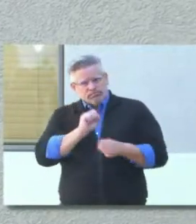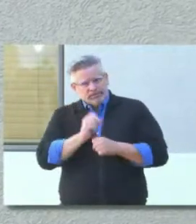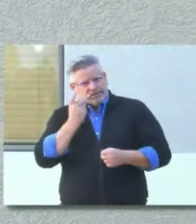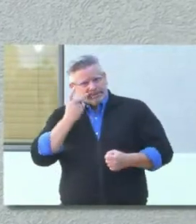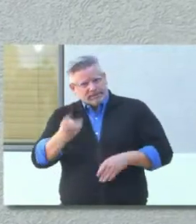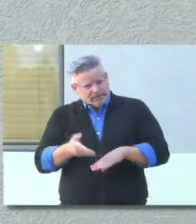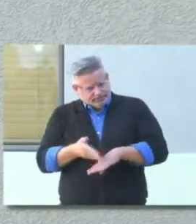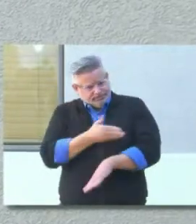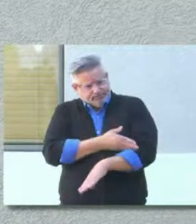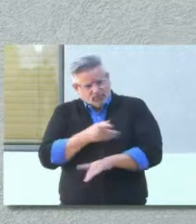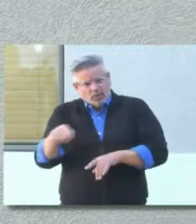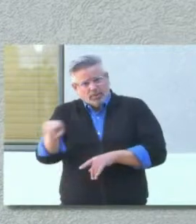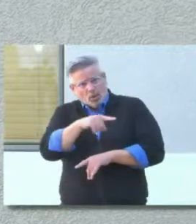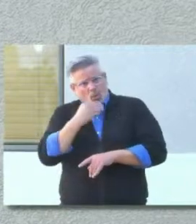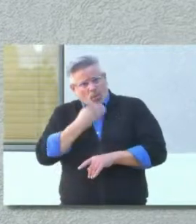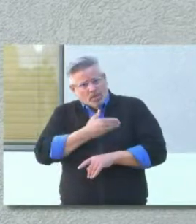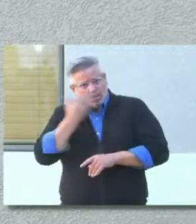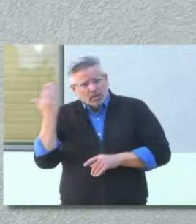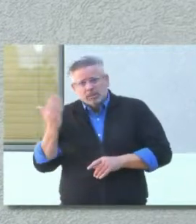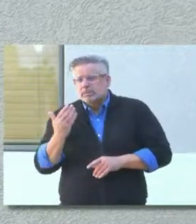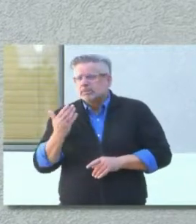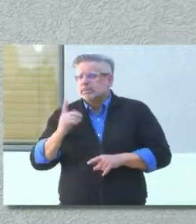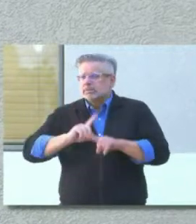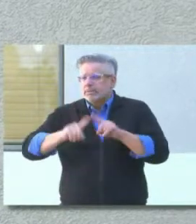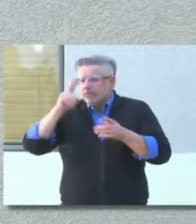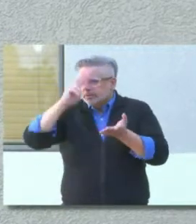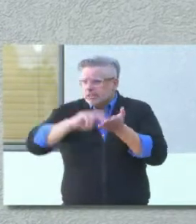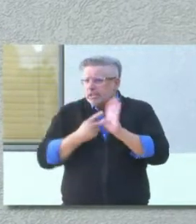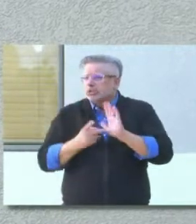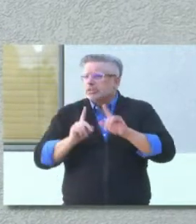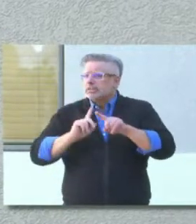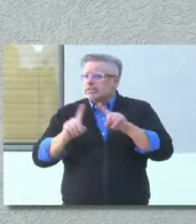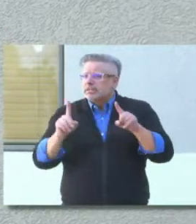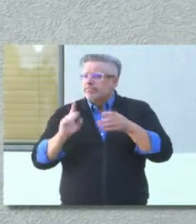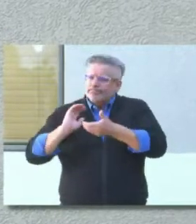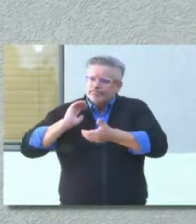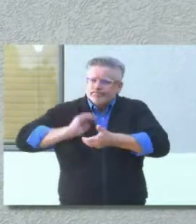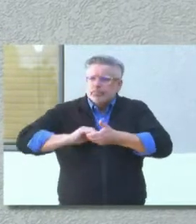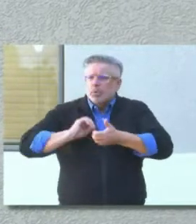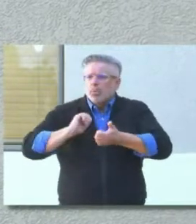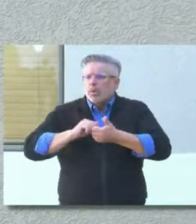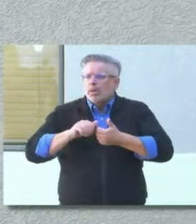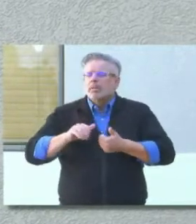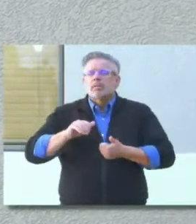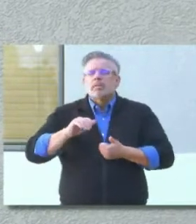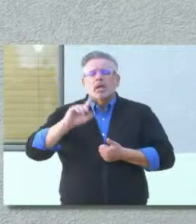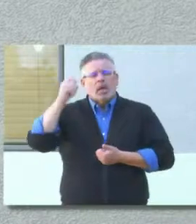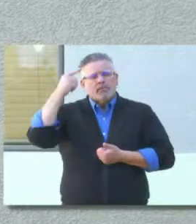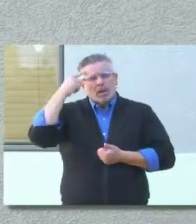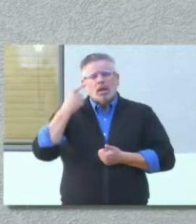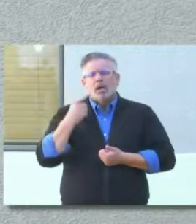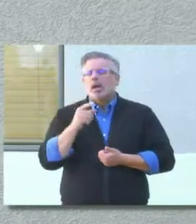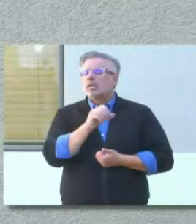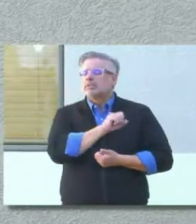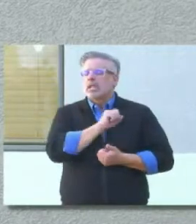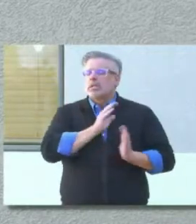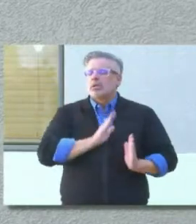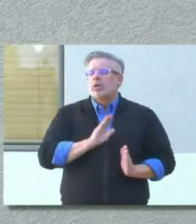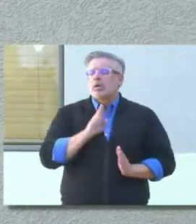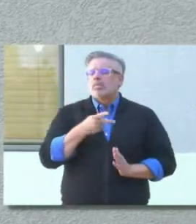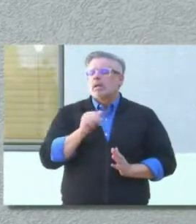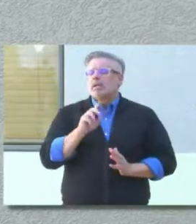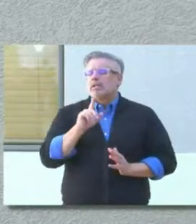different intentionality, different support here, a different collaborative spirit with our federal government, with incredible work, Senator Padilla and his